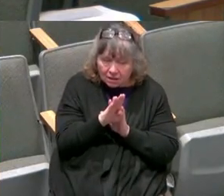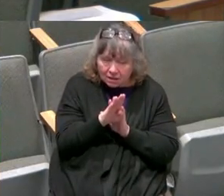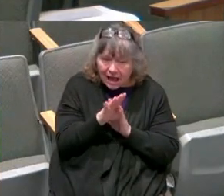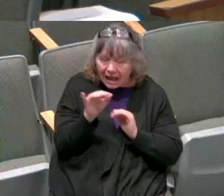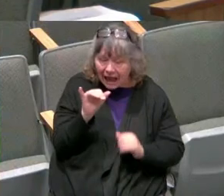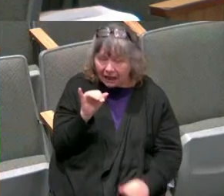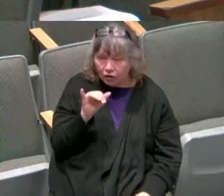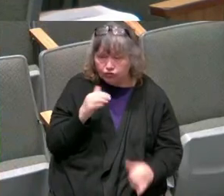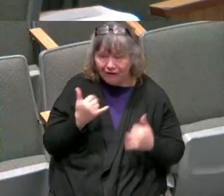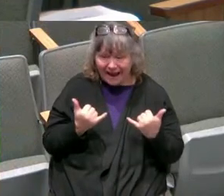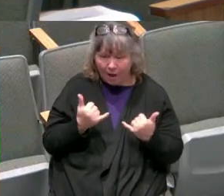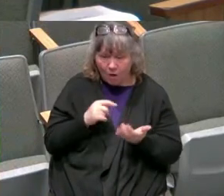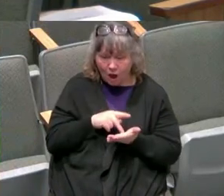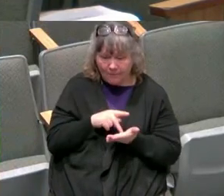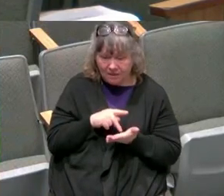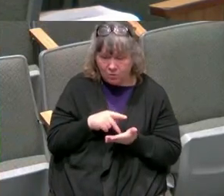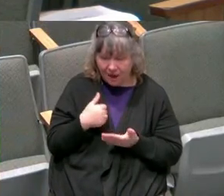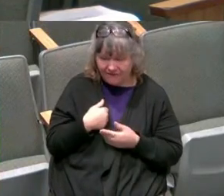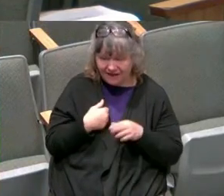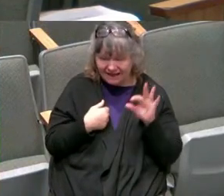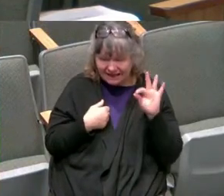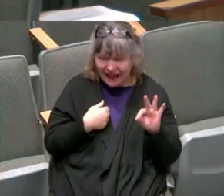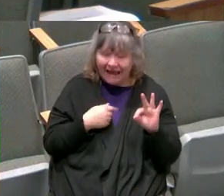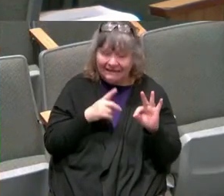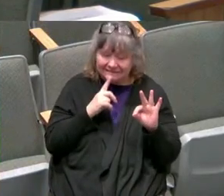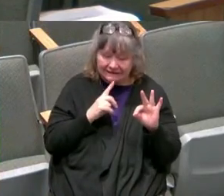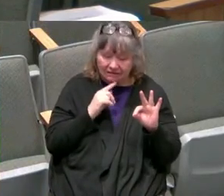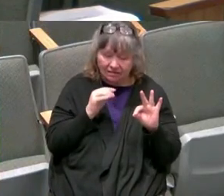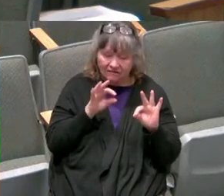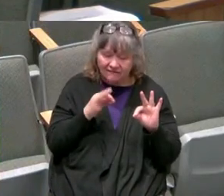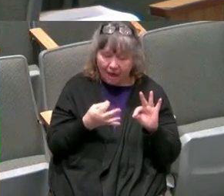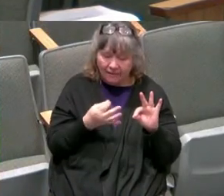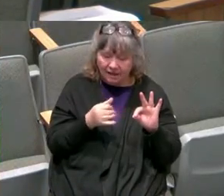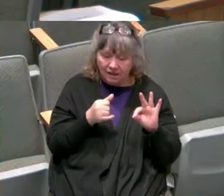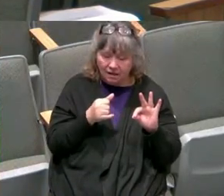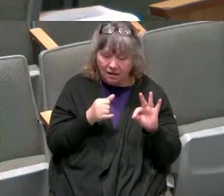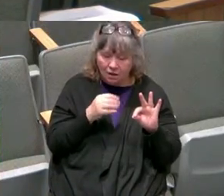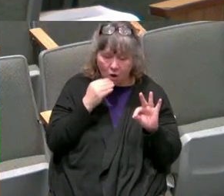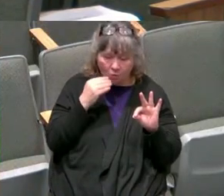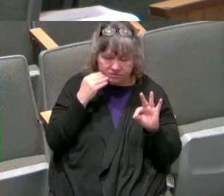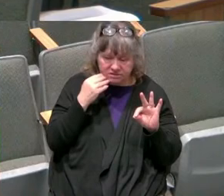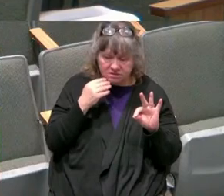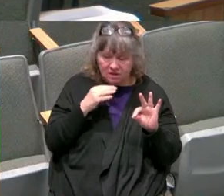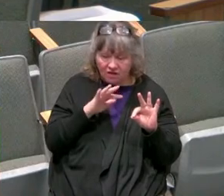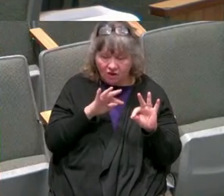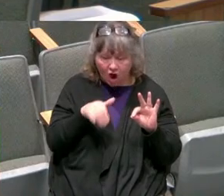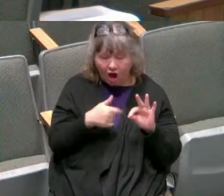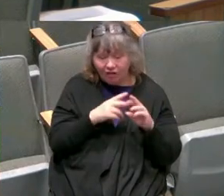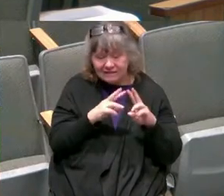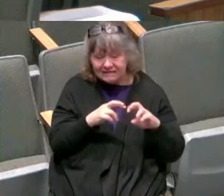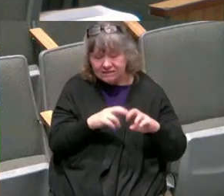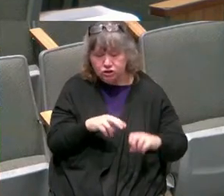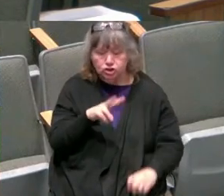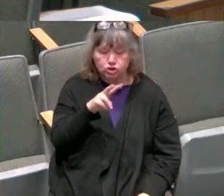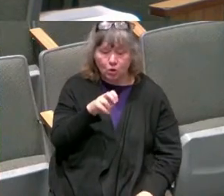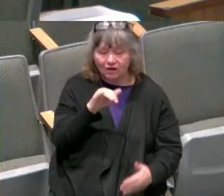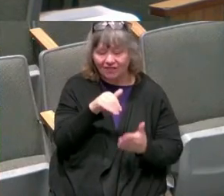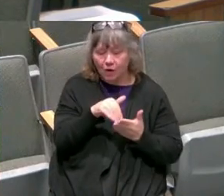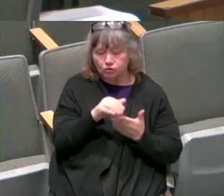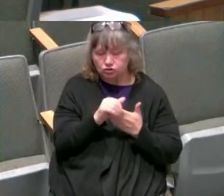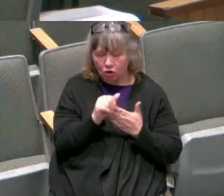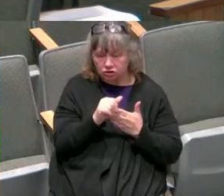like right now in Hopkinton there's nine single-family homes that are affordable housing units they're all assessed value at about 200 000